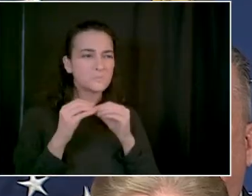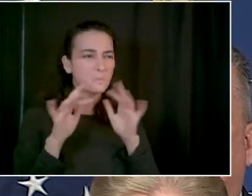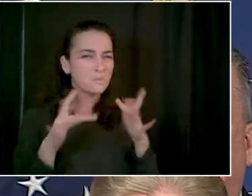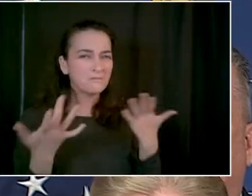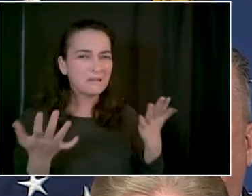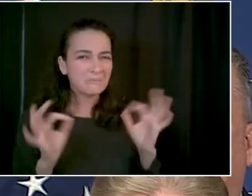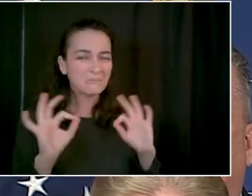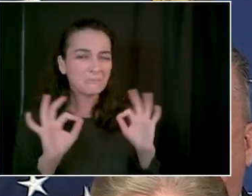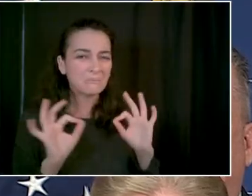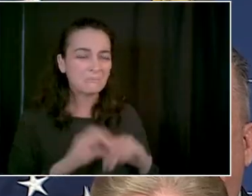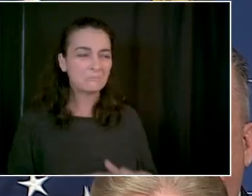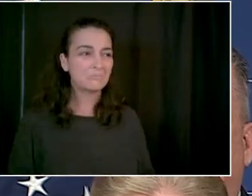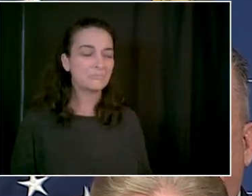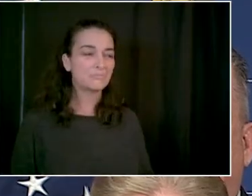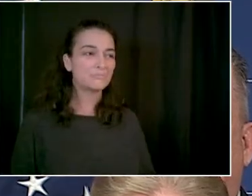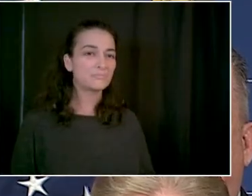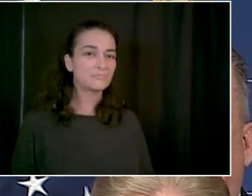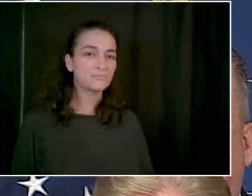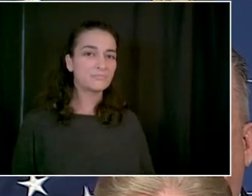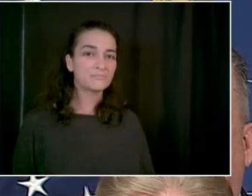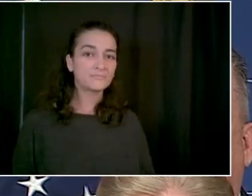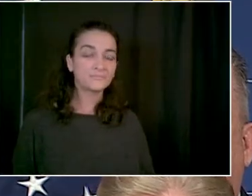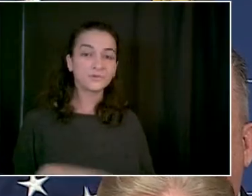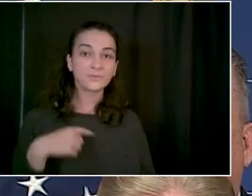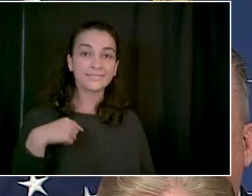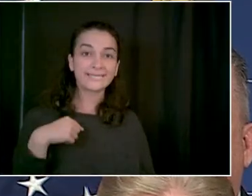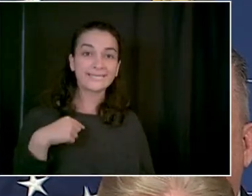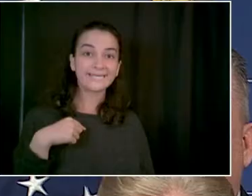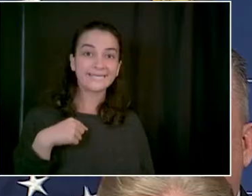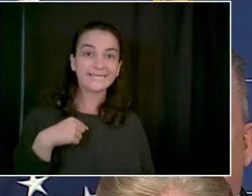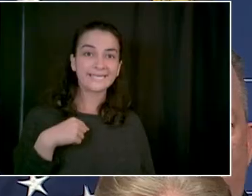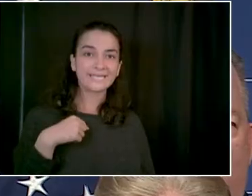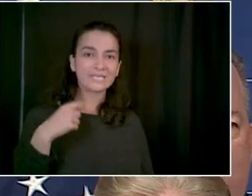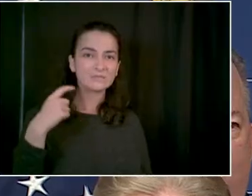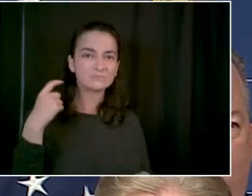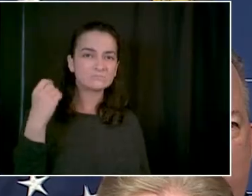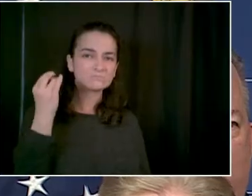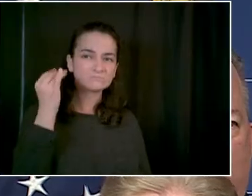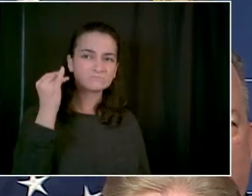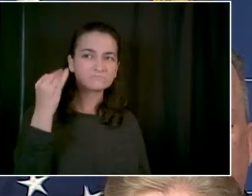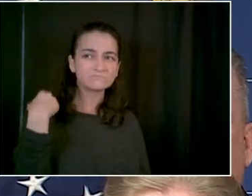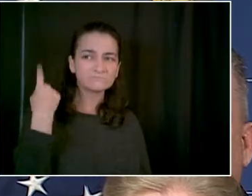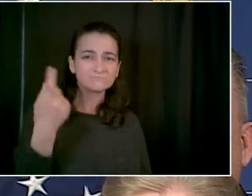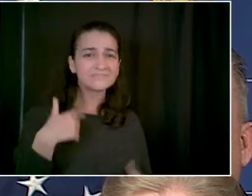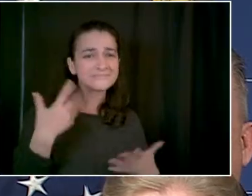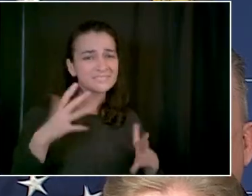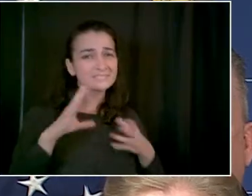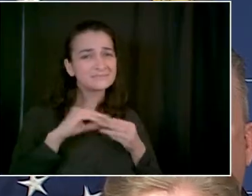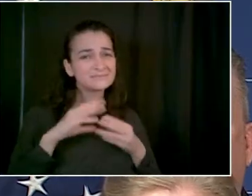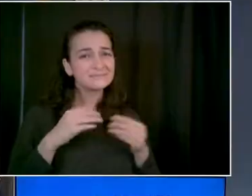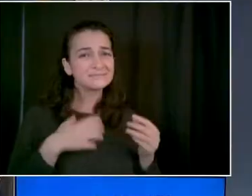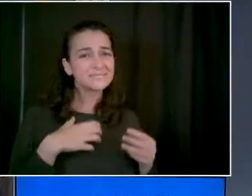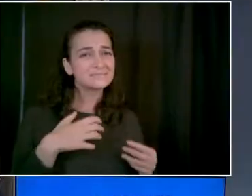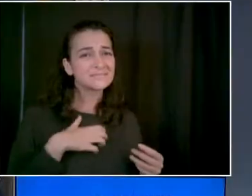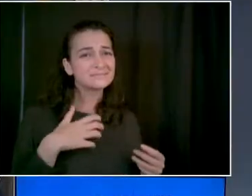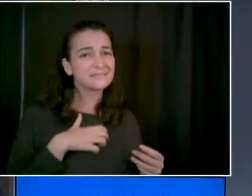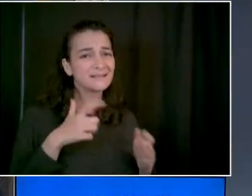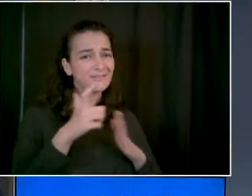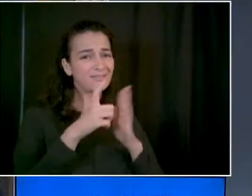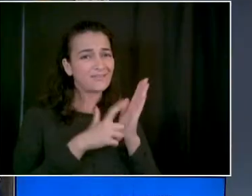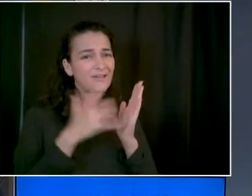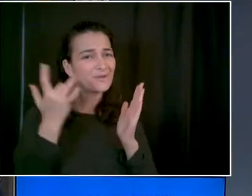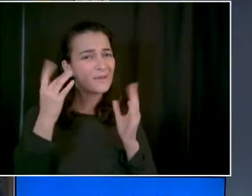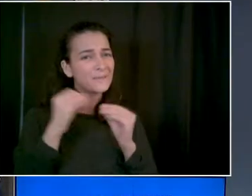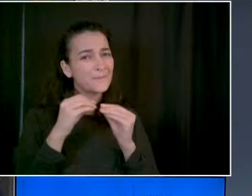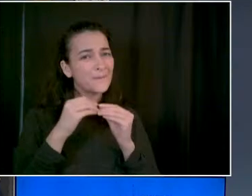these laws, and everyone needs to take account for their actions in this. What's